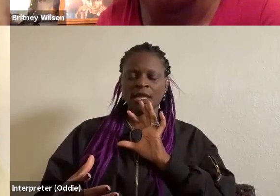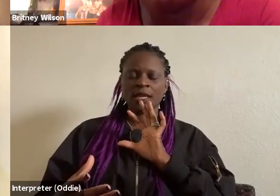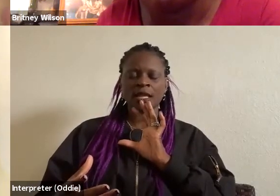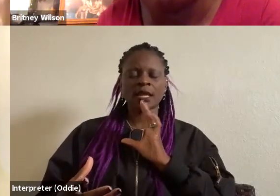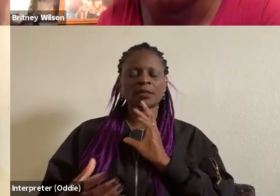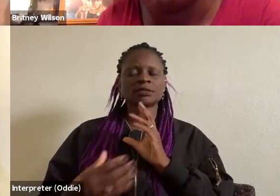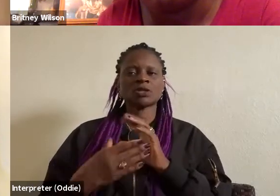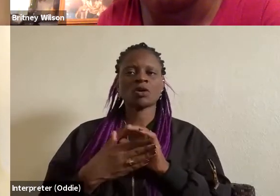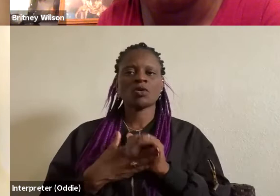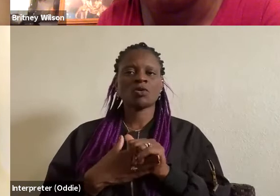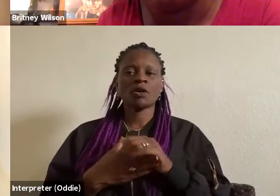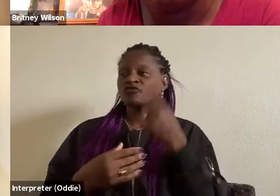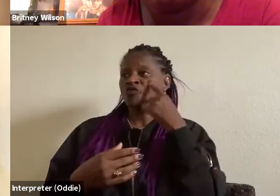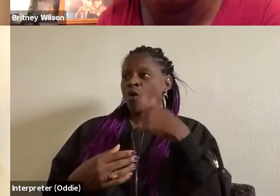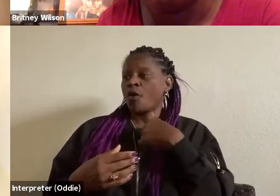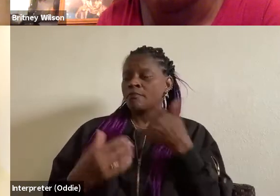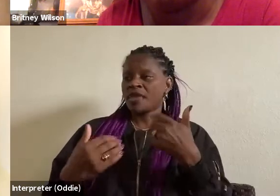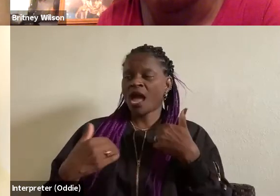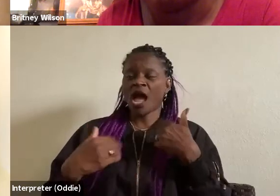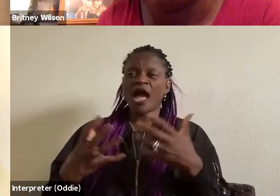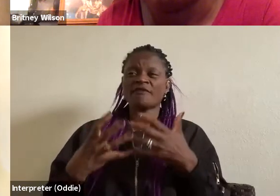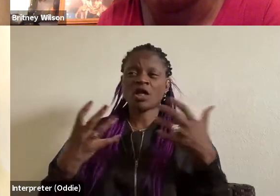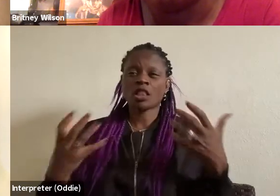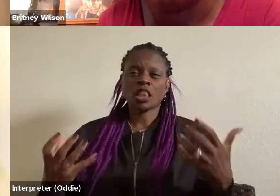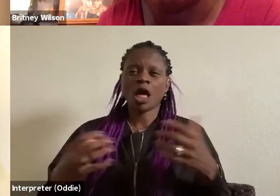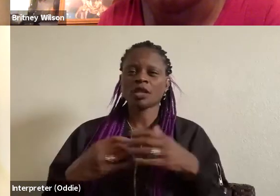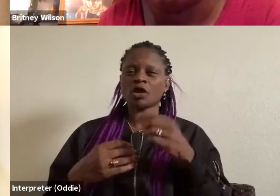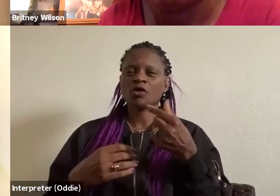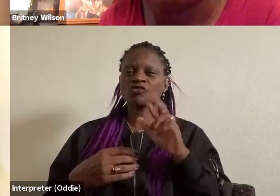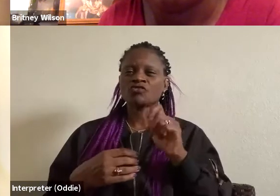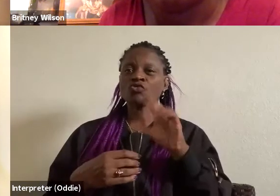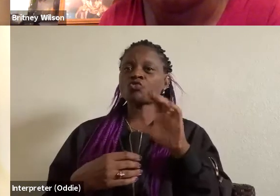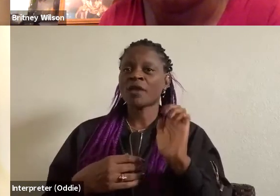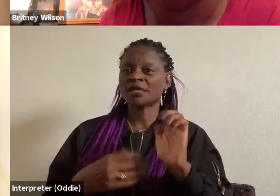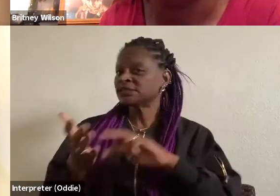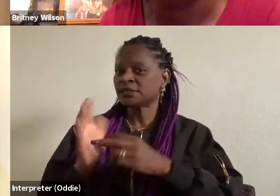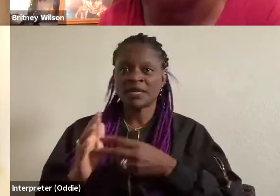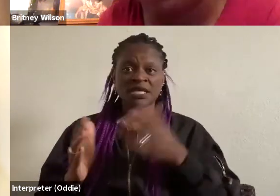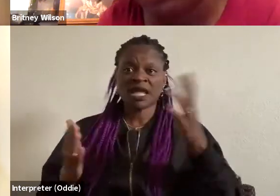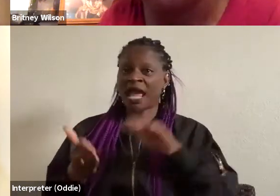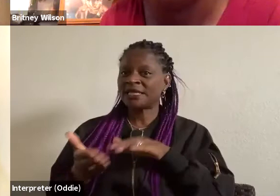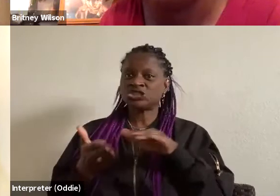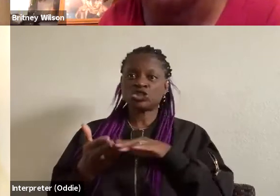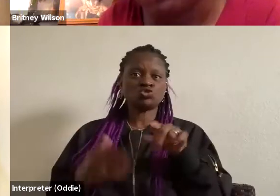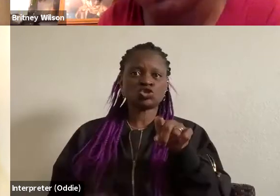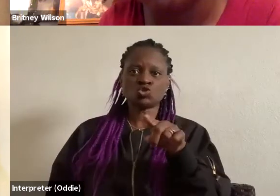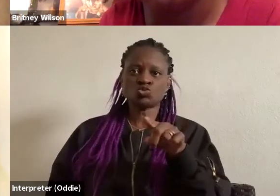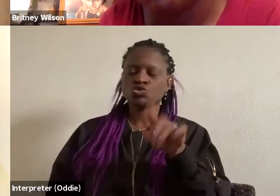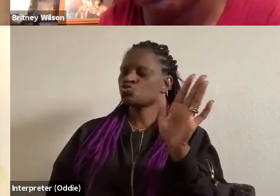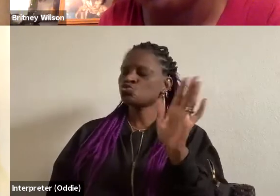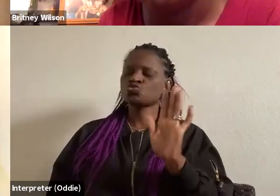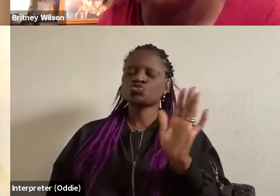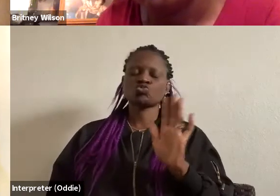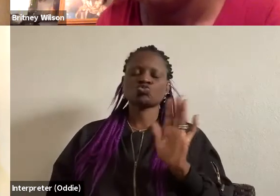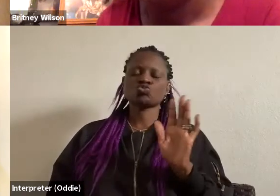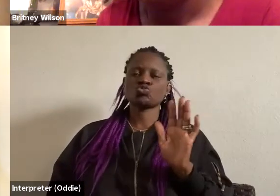and I don't know, I just have a lot of grace for people, but that grace does not mean that I excuse the ableism in the Black community. That goes to a point. Because